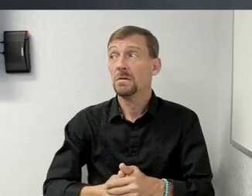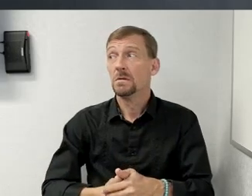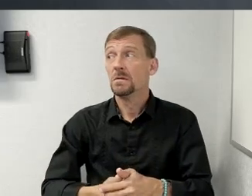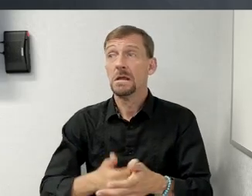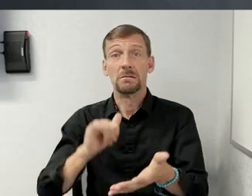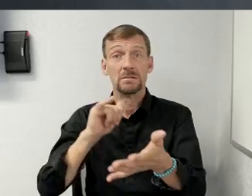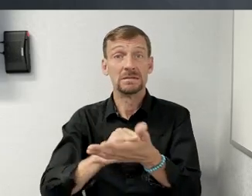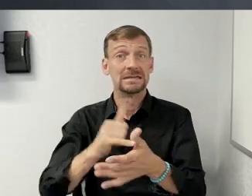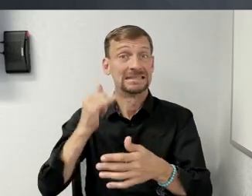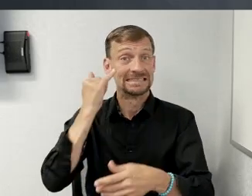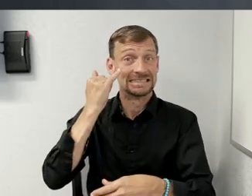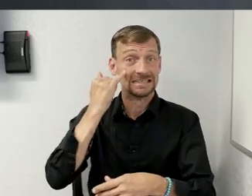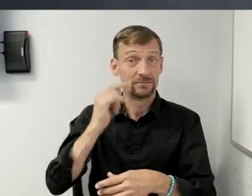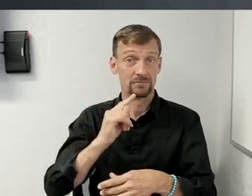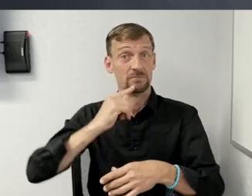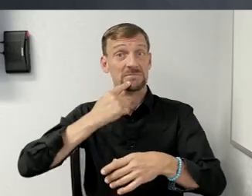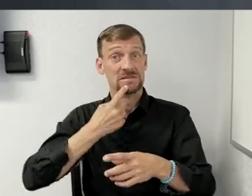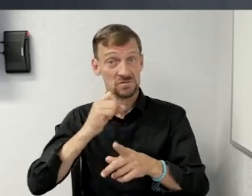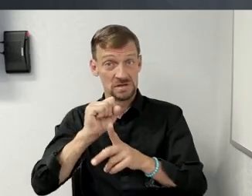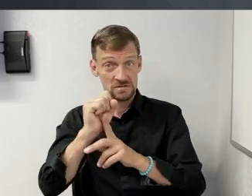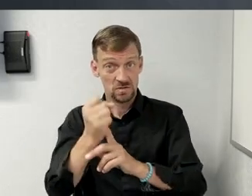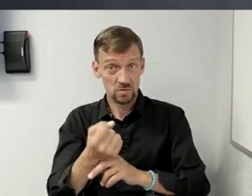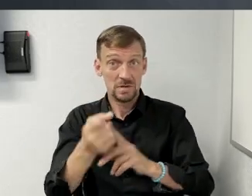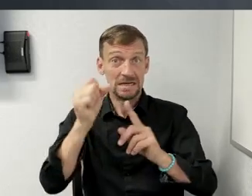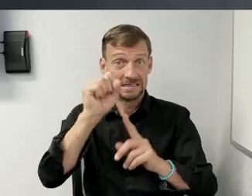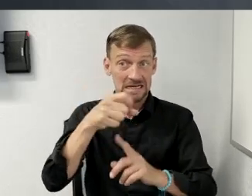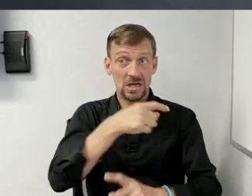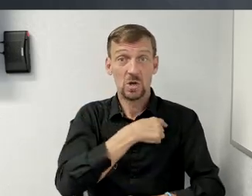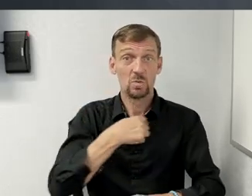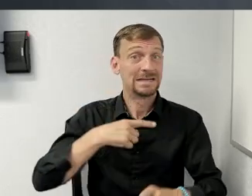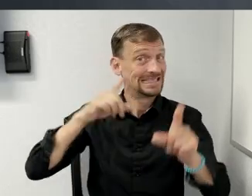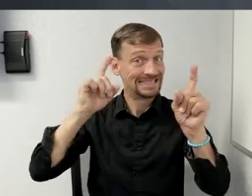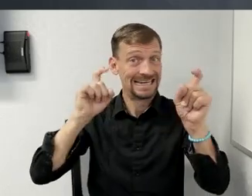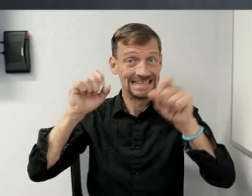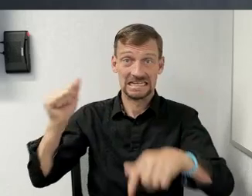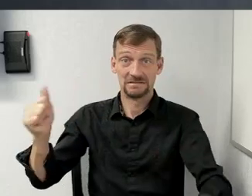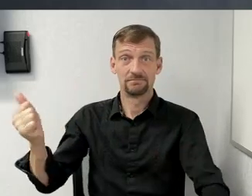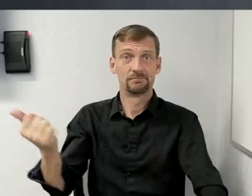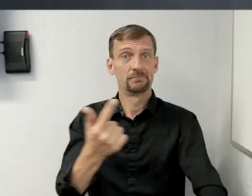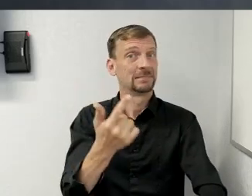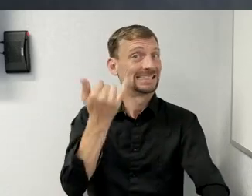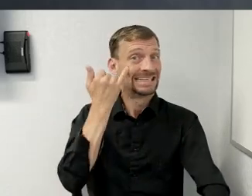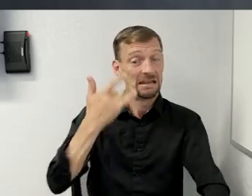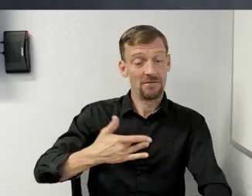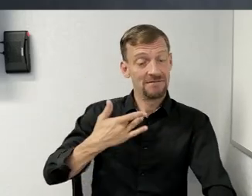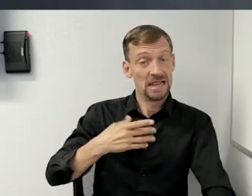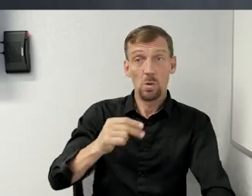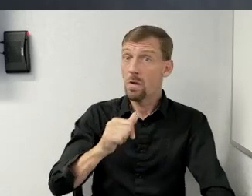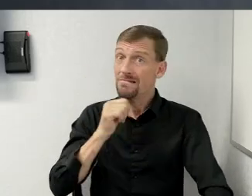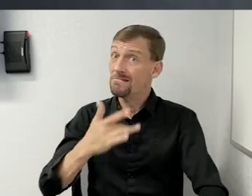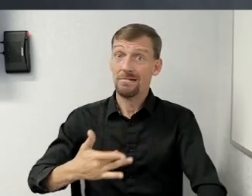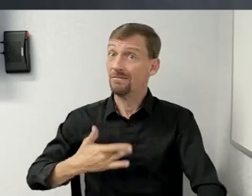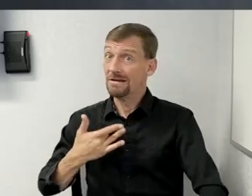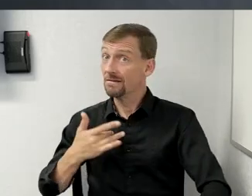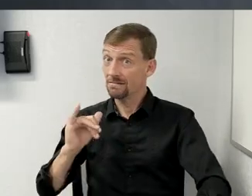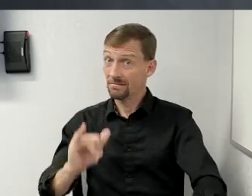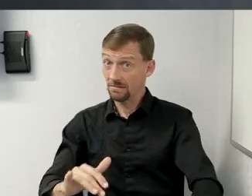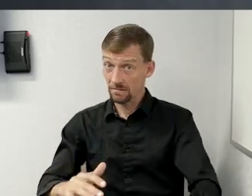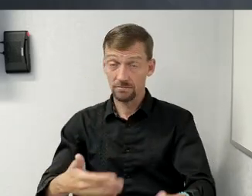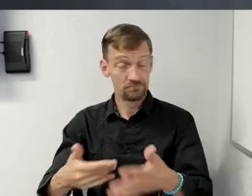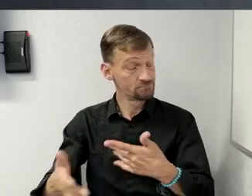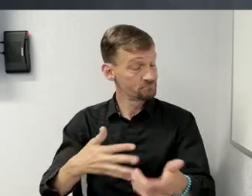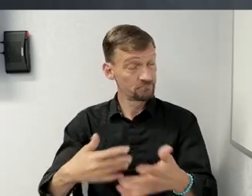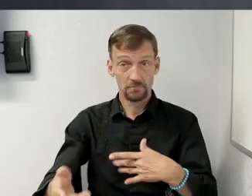that are invasive procedures, we are testing everyone, symptomatic or asymptomatic. But that's really